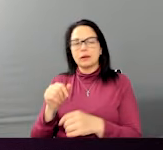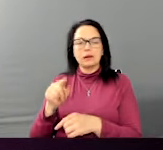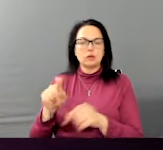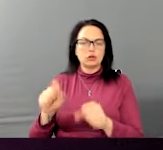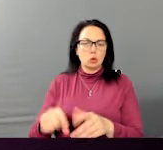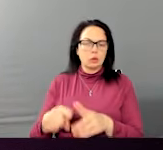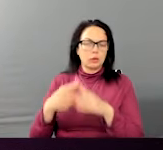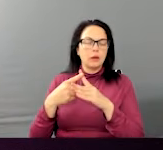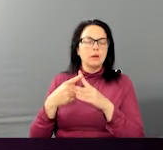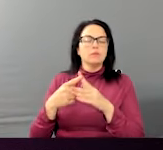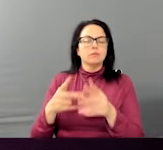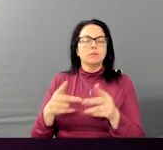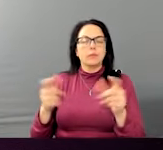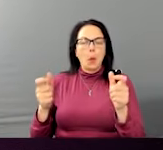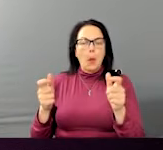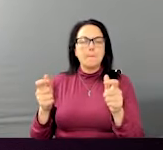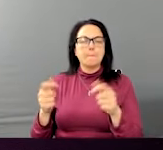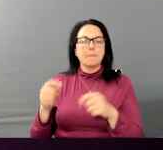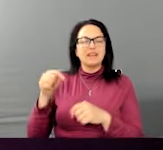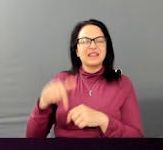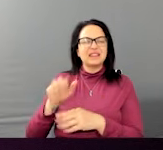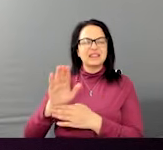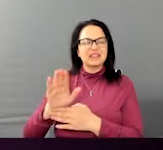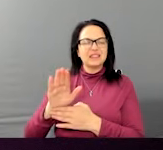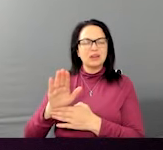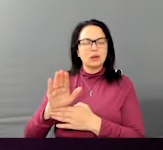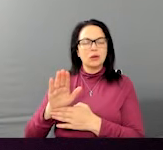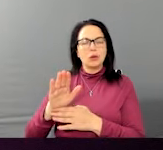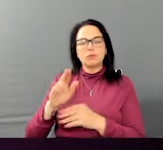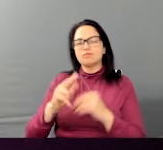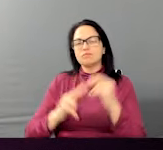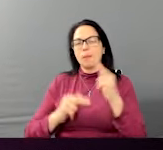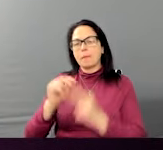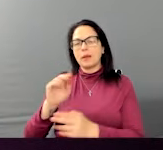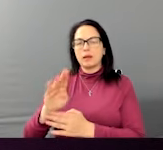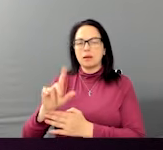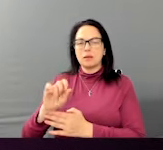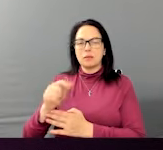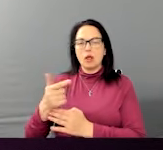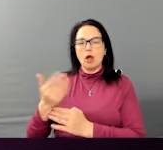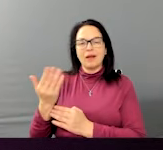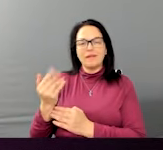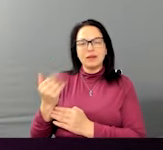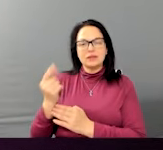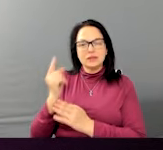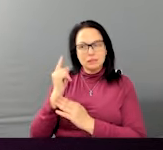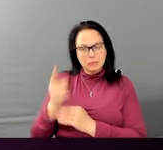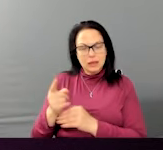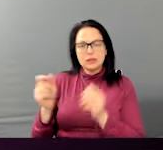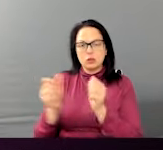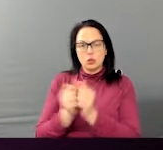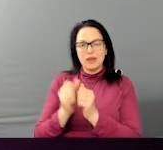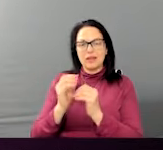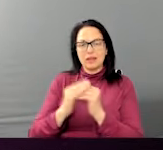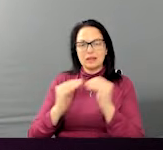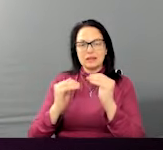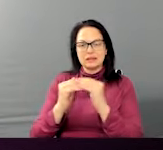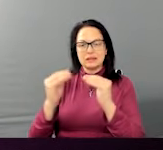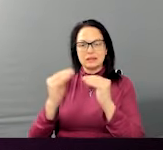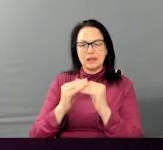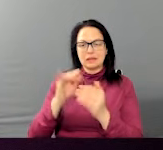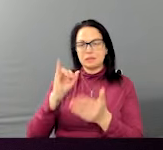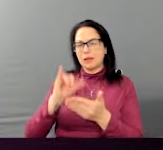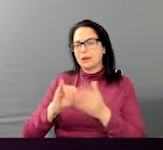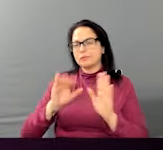started really quickly. This is your build a blog in 15 minutes moment with Stacks. It's really, really